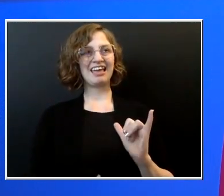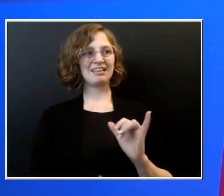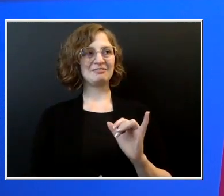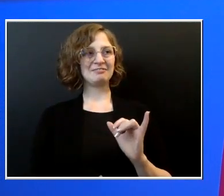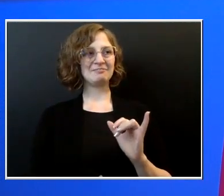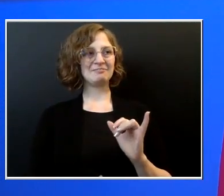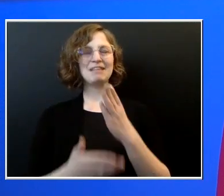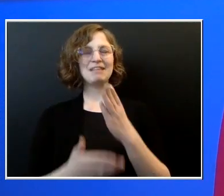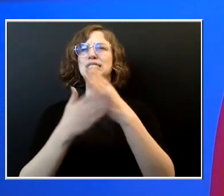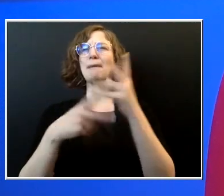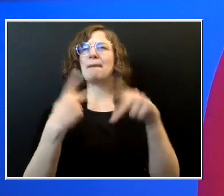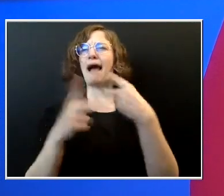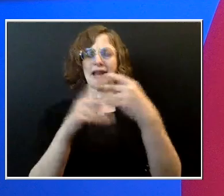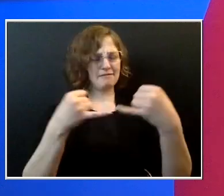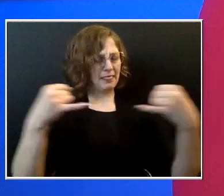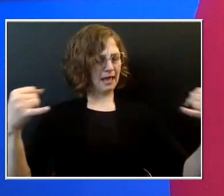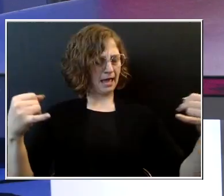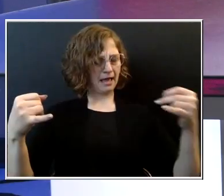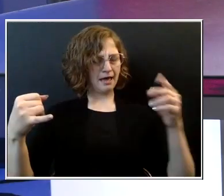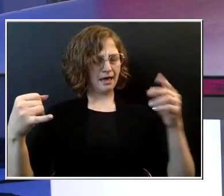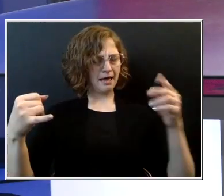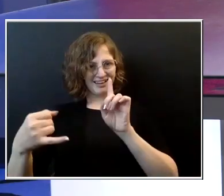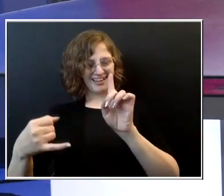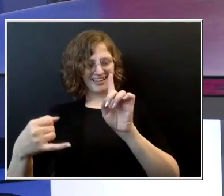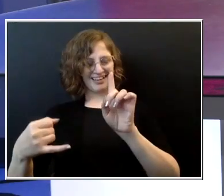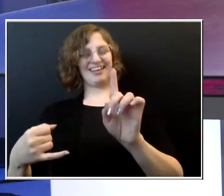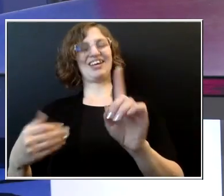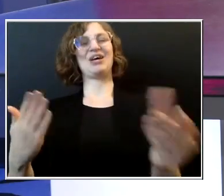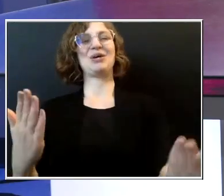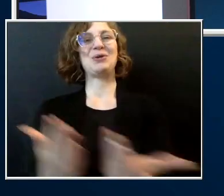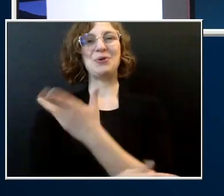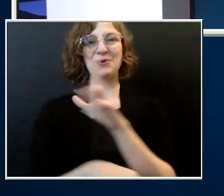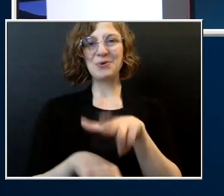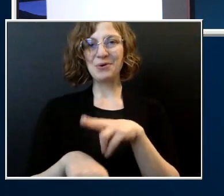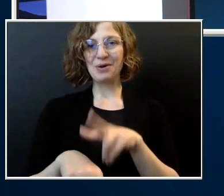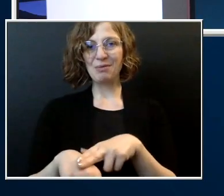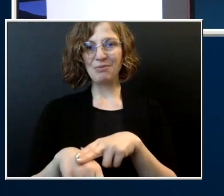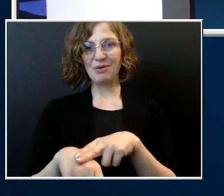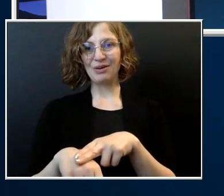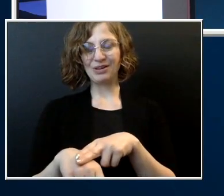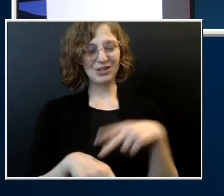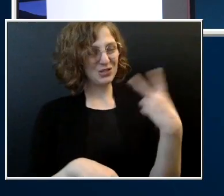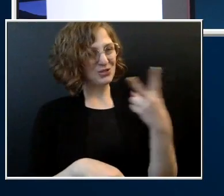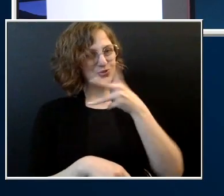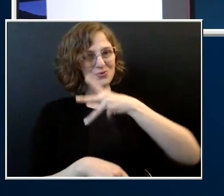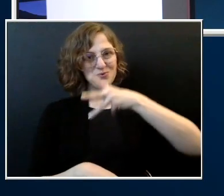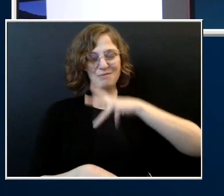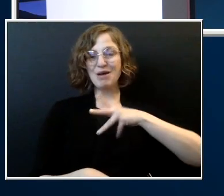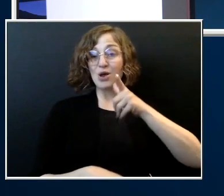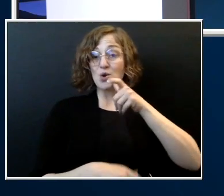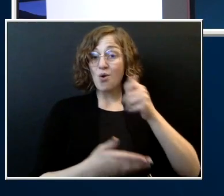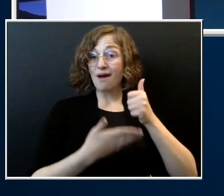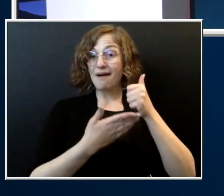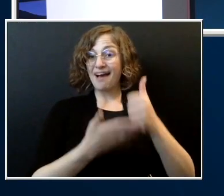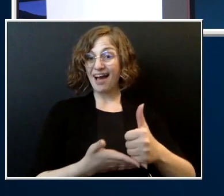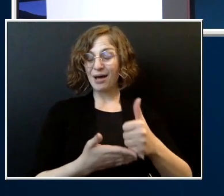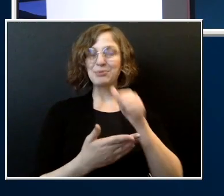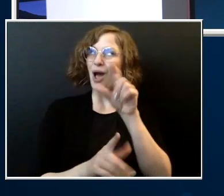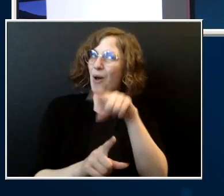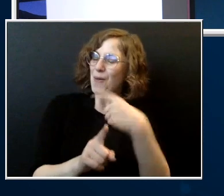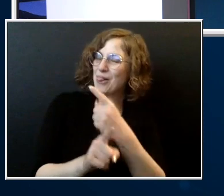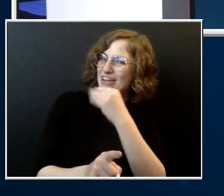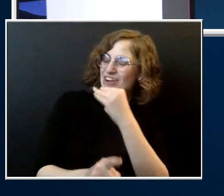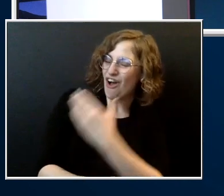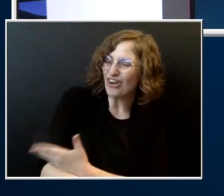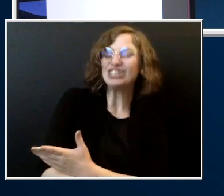into our new normal. Well, and two women who helped cross the line with you, not just your daughters, but also two of your physicians. Dr. Lauren